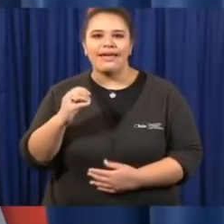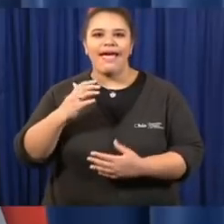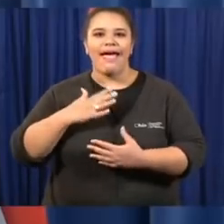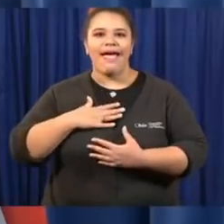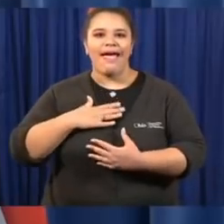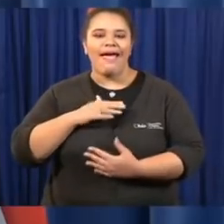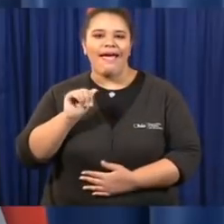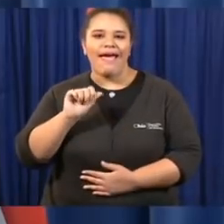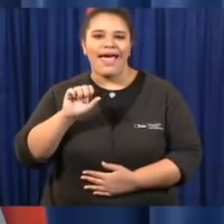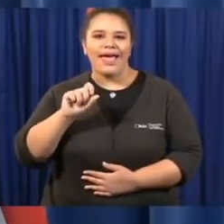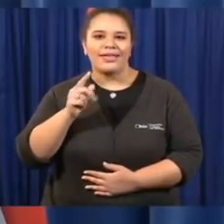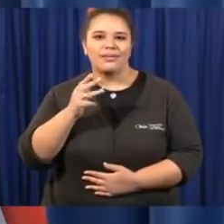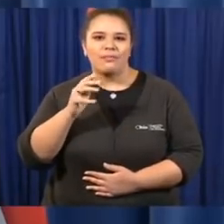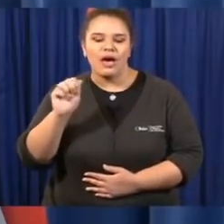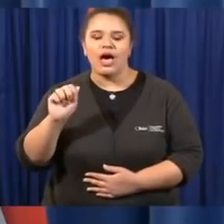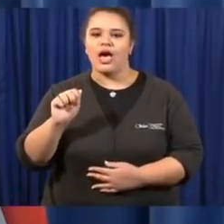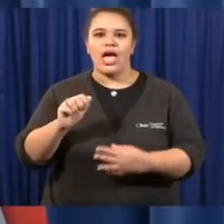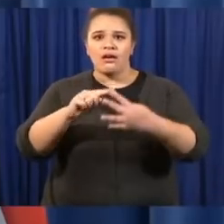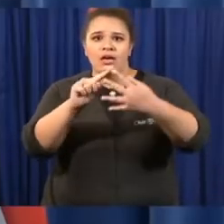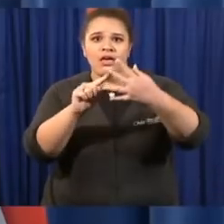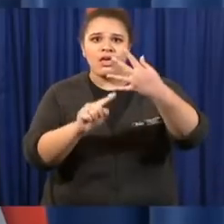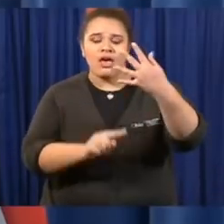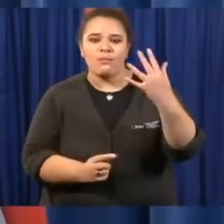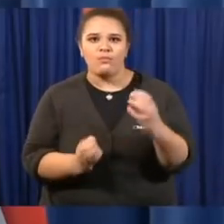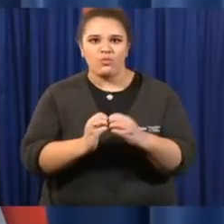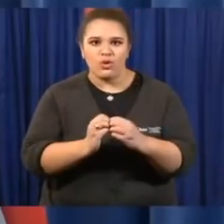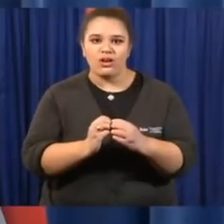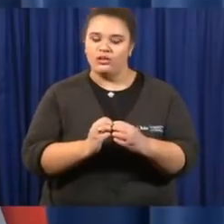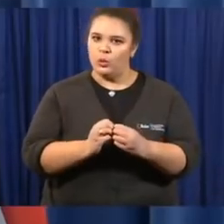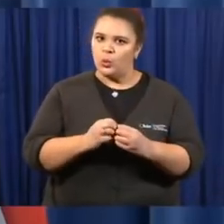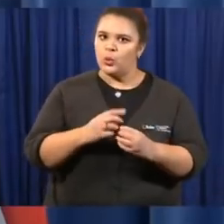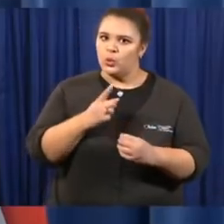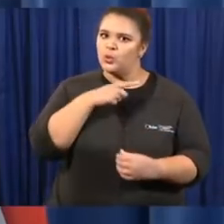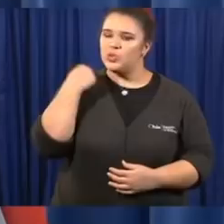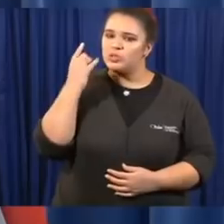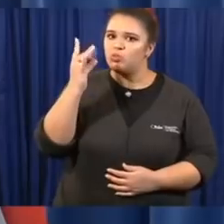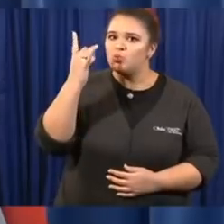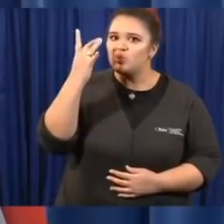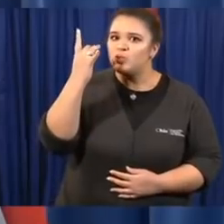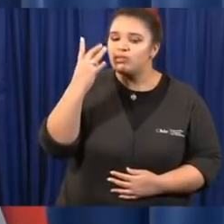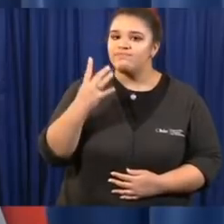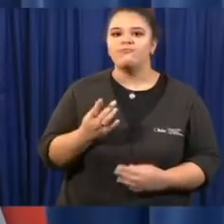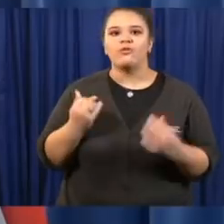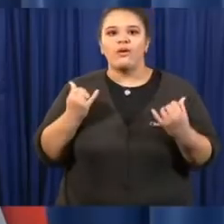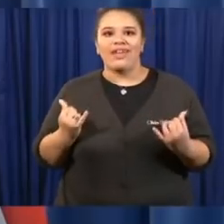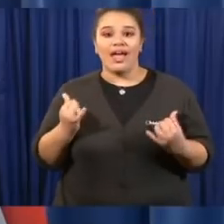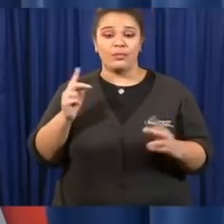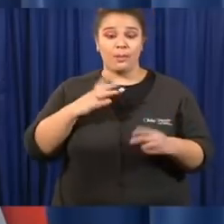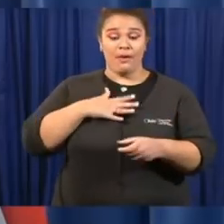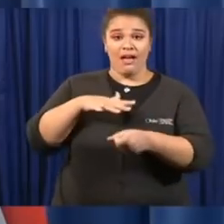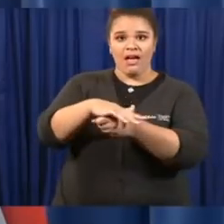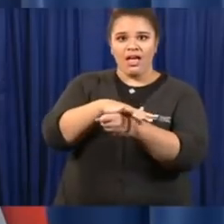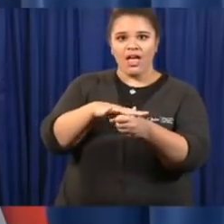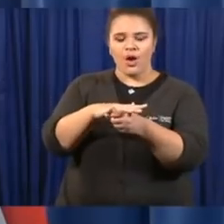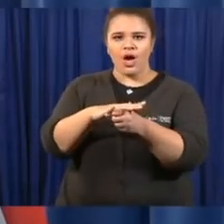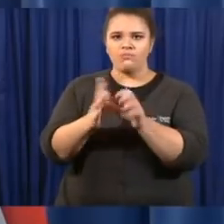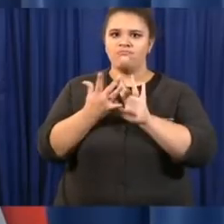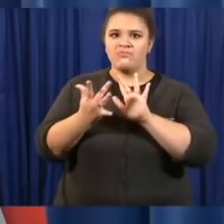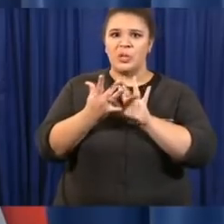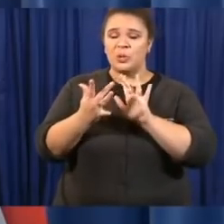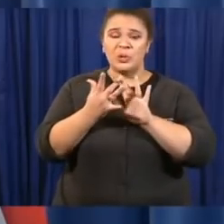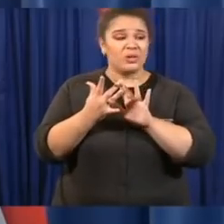60. I'm hearing from a lot of readers who are concerned about going back to work in retail settings,